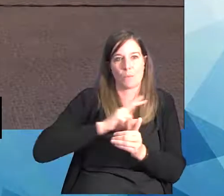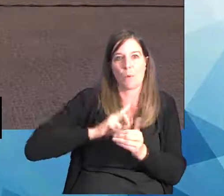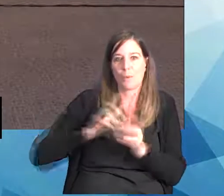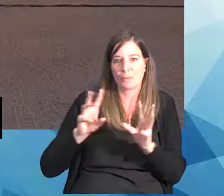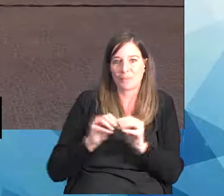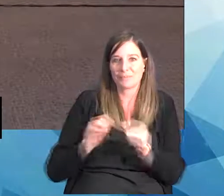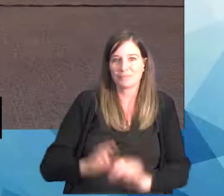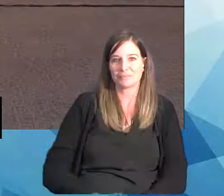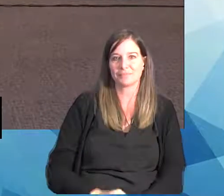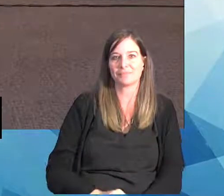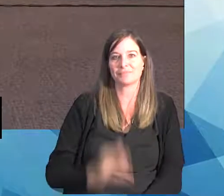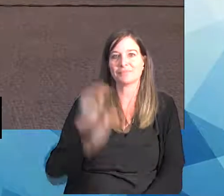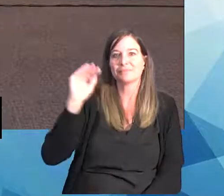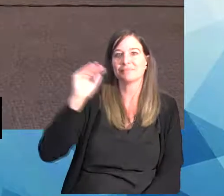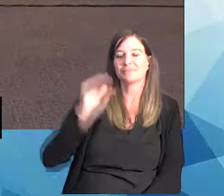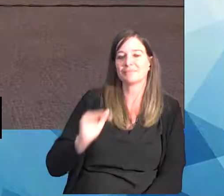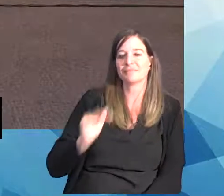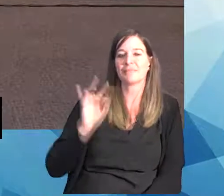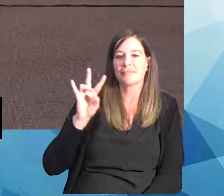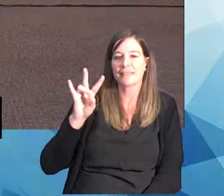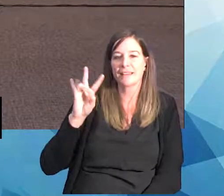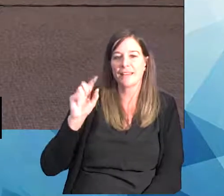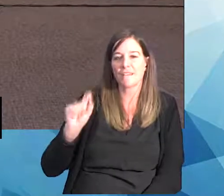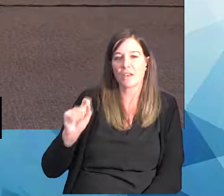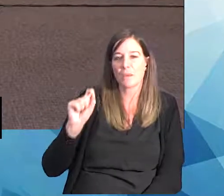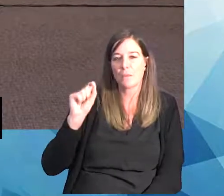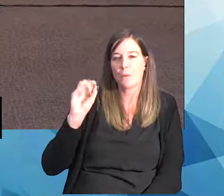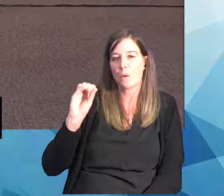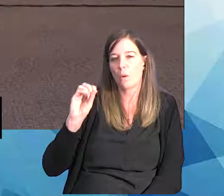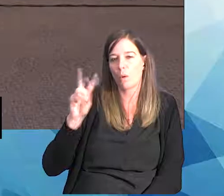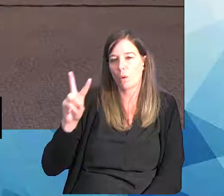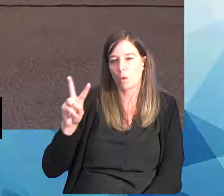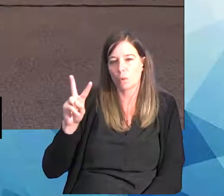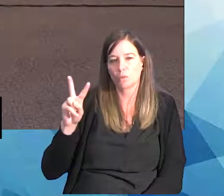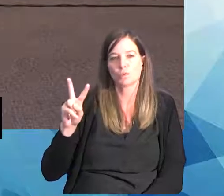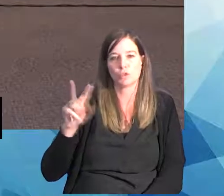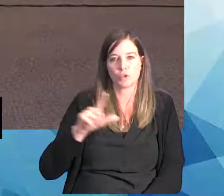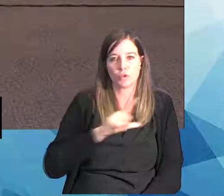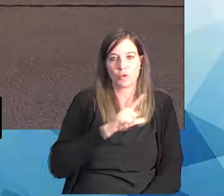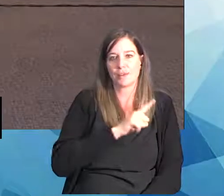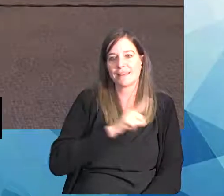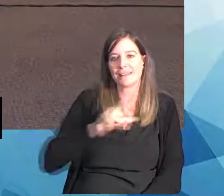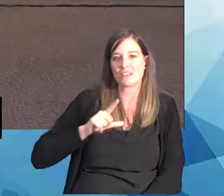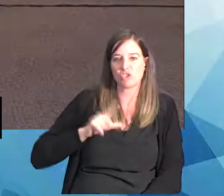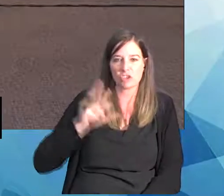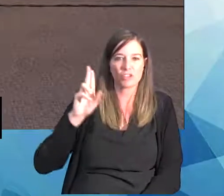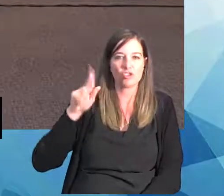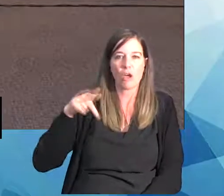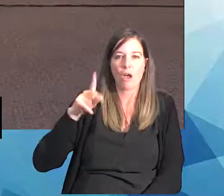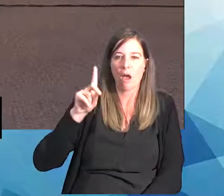Next item is 702, information and discussion item, legislative update. Maria Murphy.